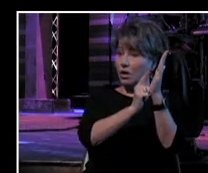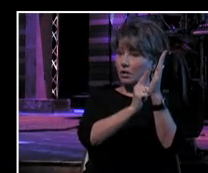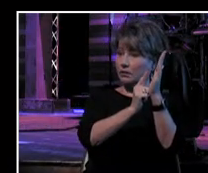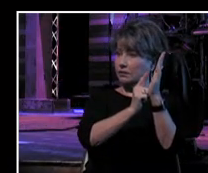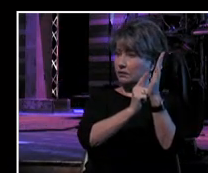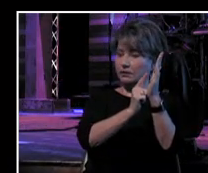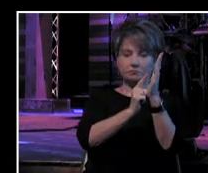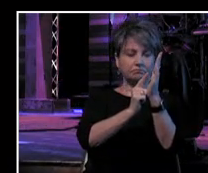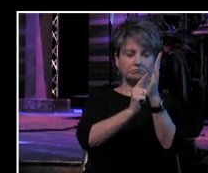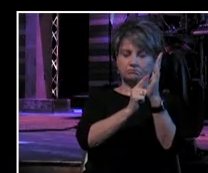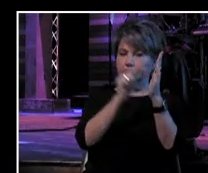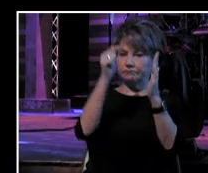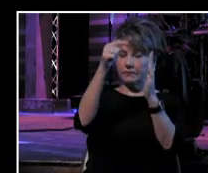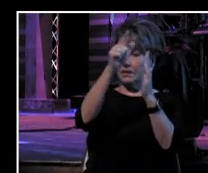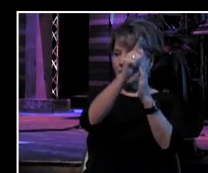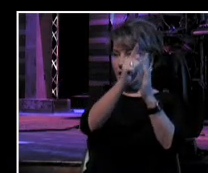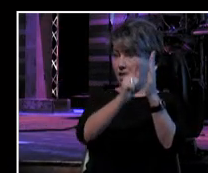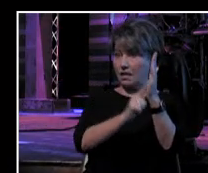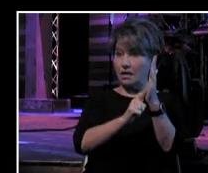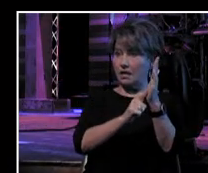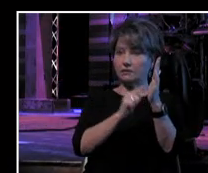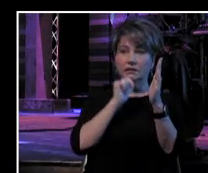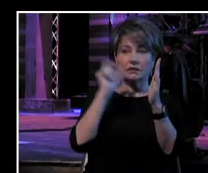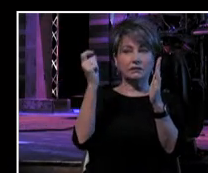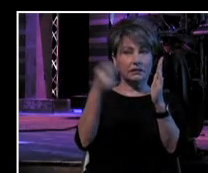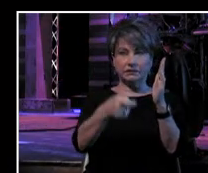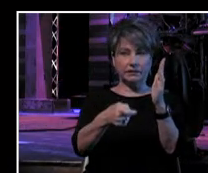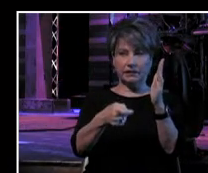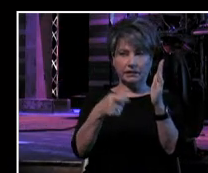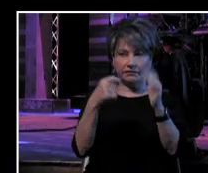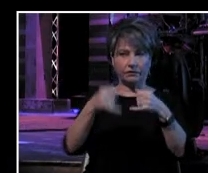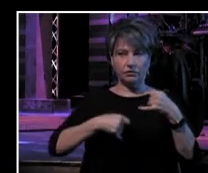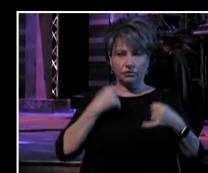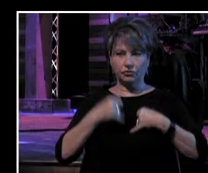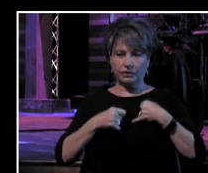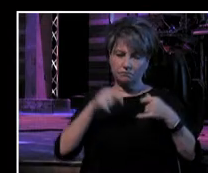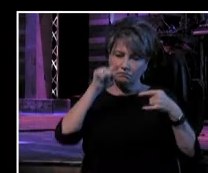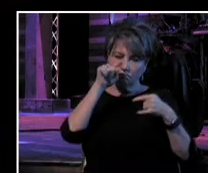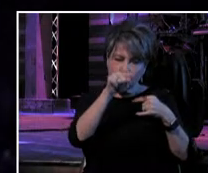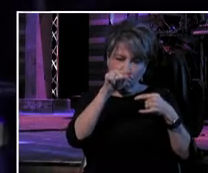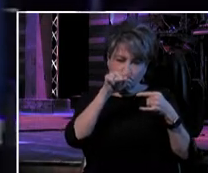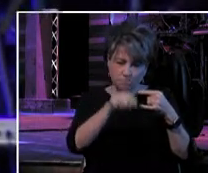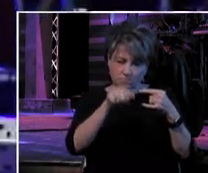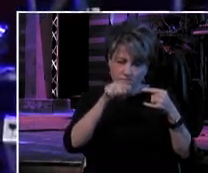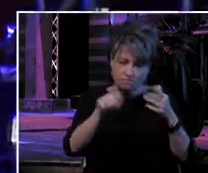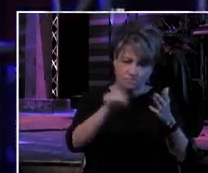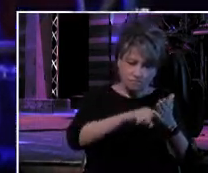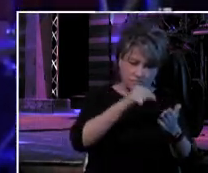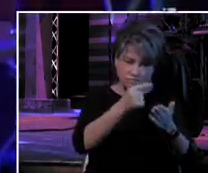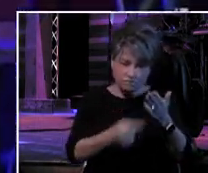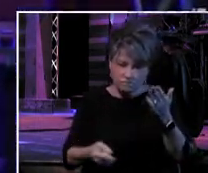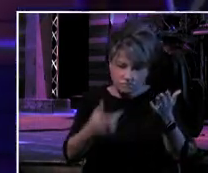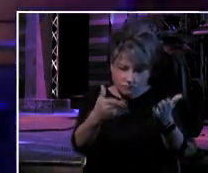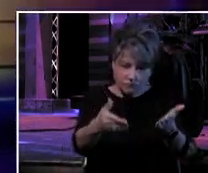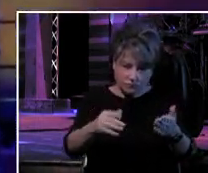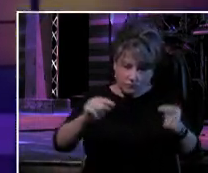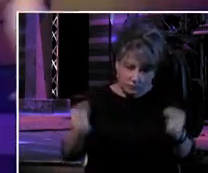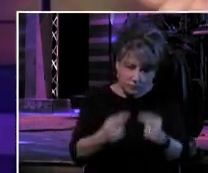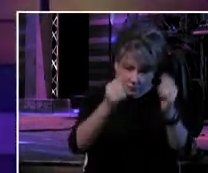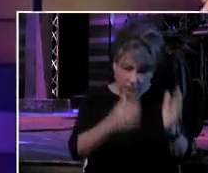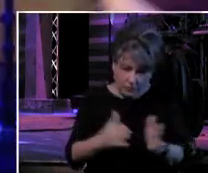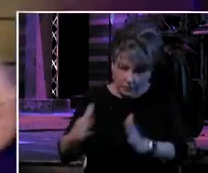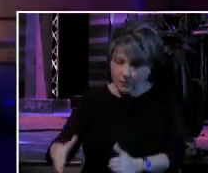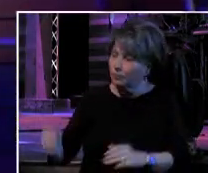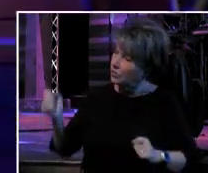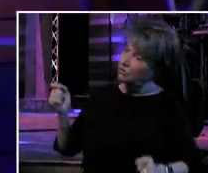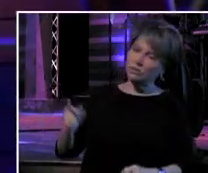true joy. The law points out, you're a sinner. You're a sinner. You're a sinner. We're